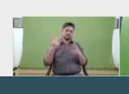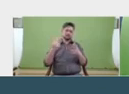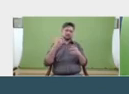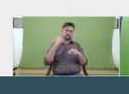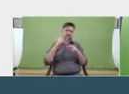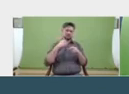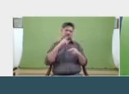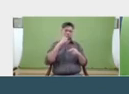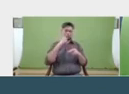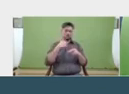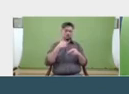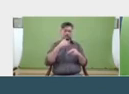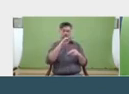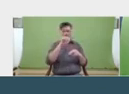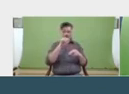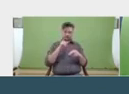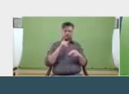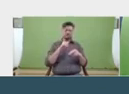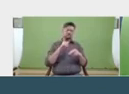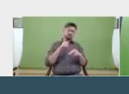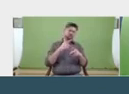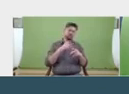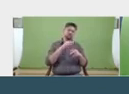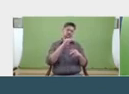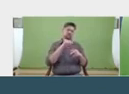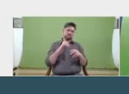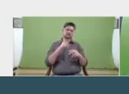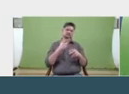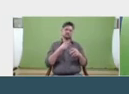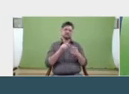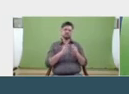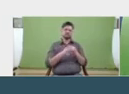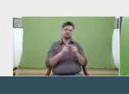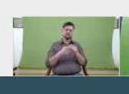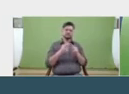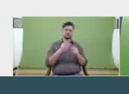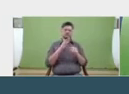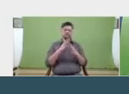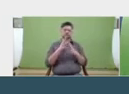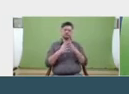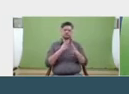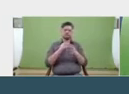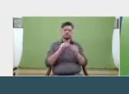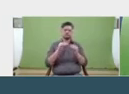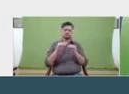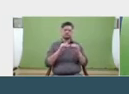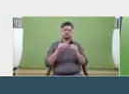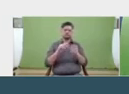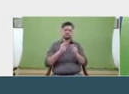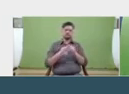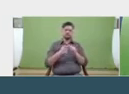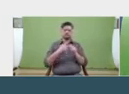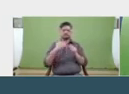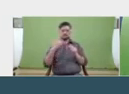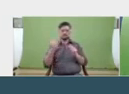will be like this and so you you sort of change the orientation and the direction of movement of your calling